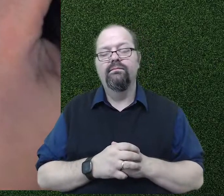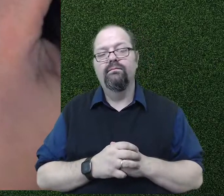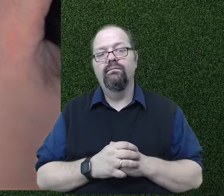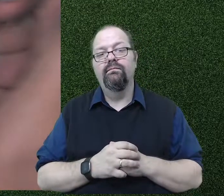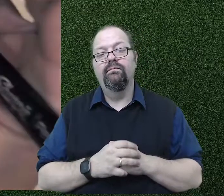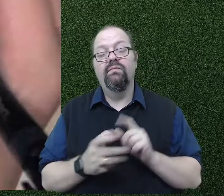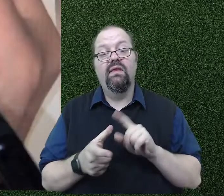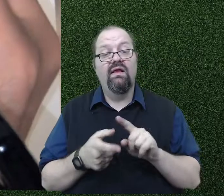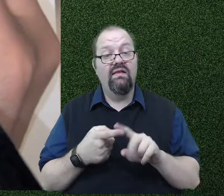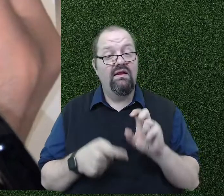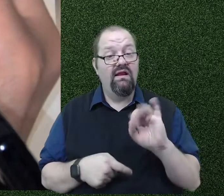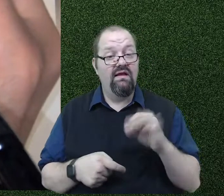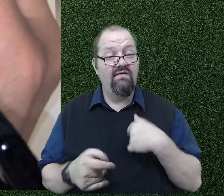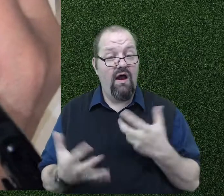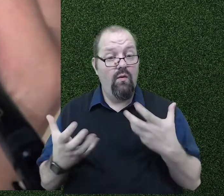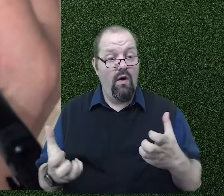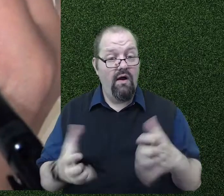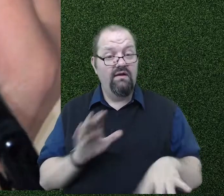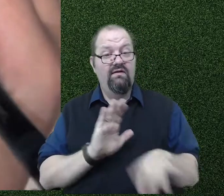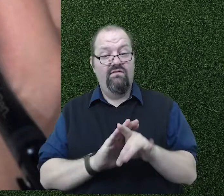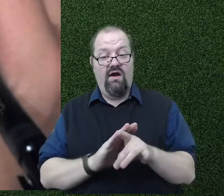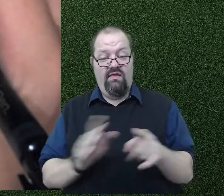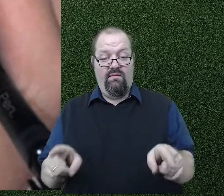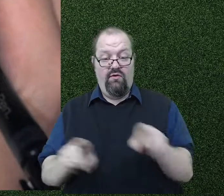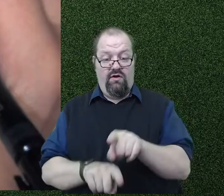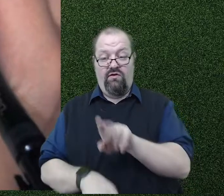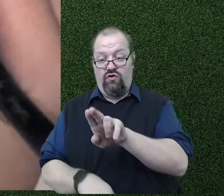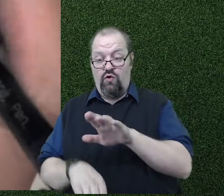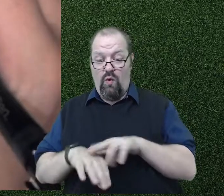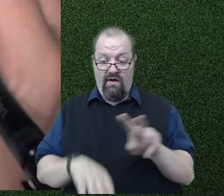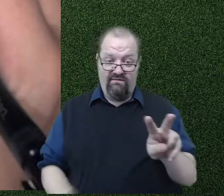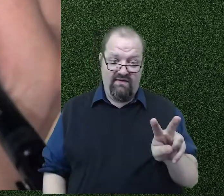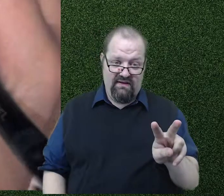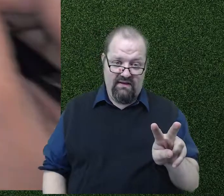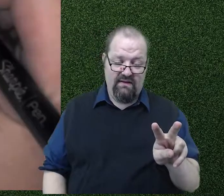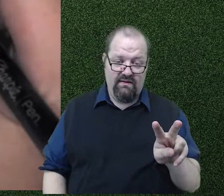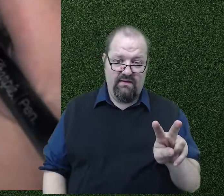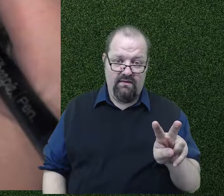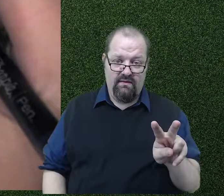Now if I want to find the projection of u onto v,